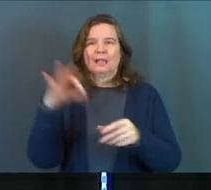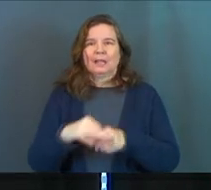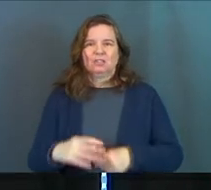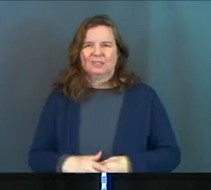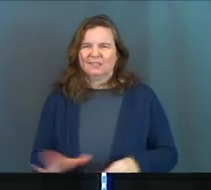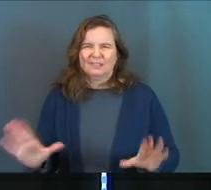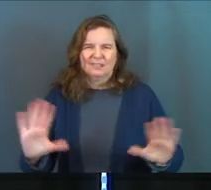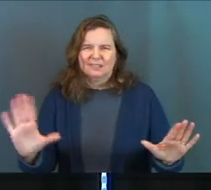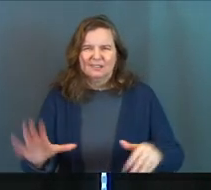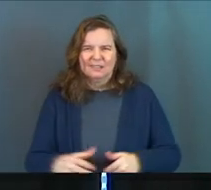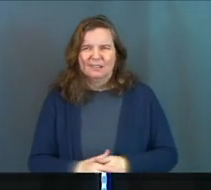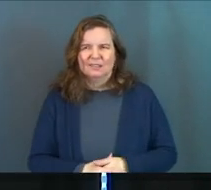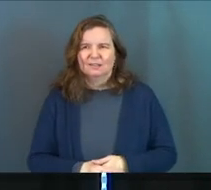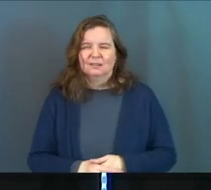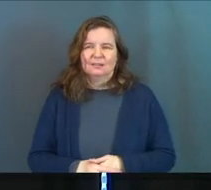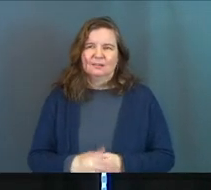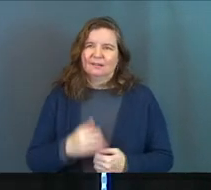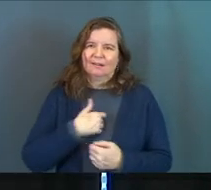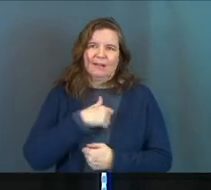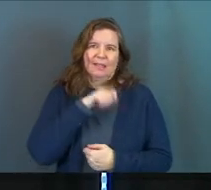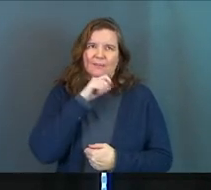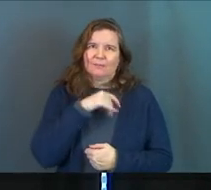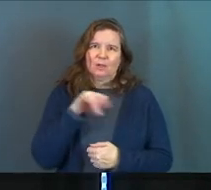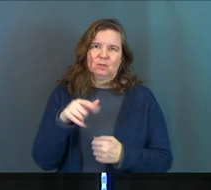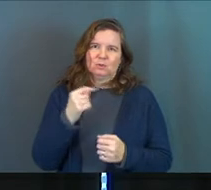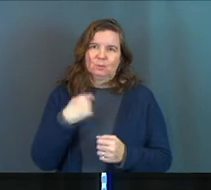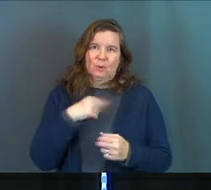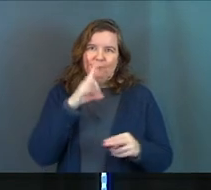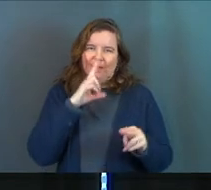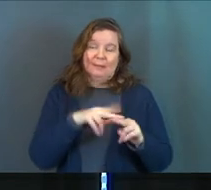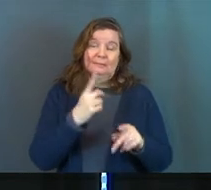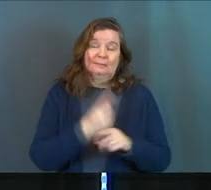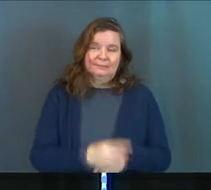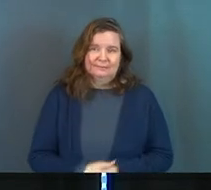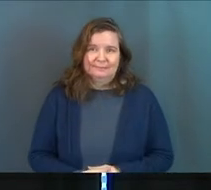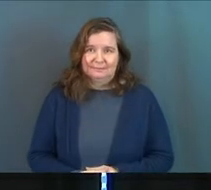election. Oh, I love them on YouTube. They're so fun, aren't they?